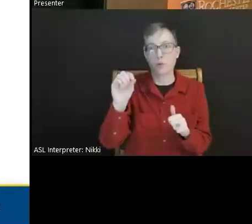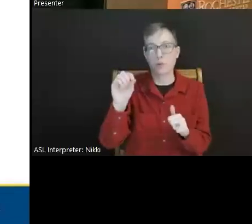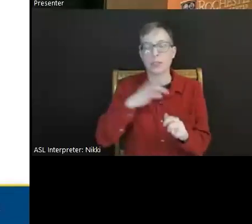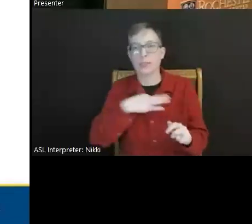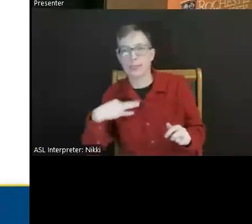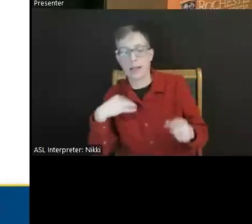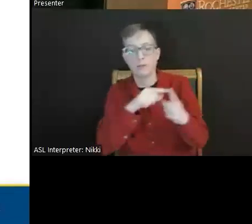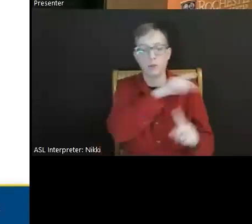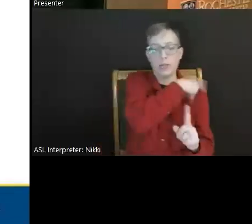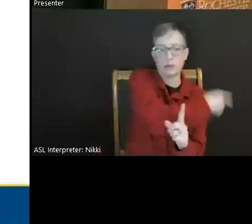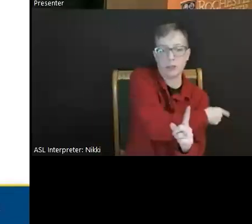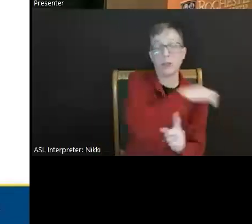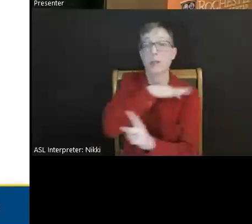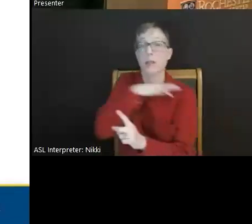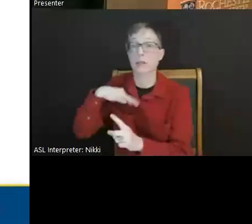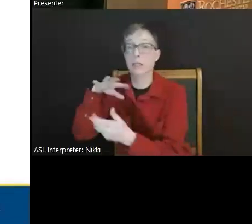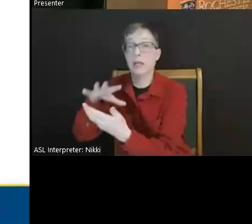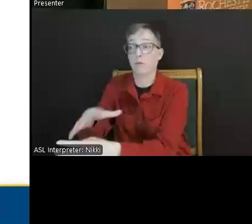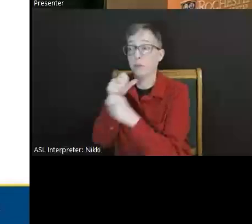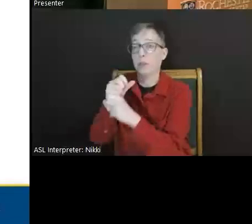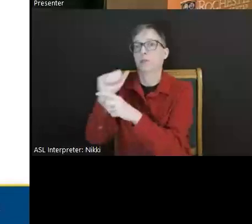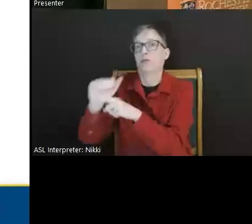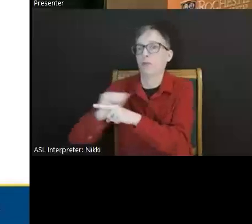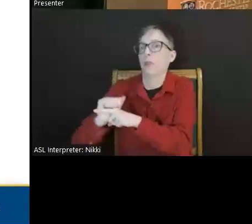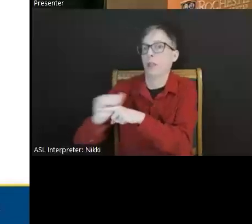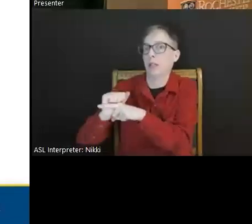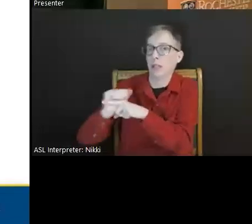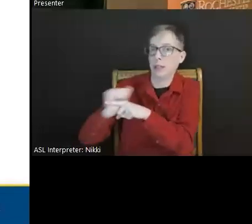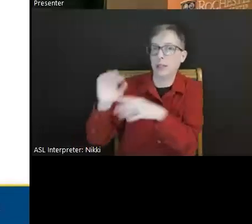assessment on preventing criminal recidivism.